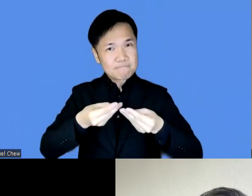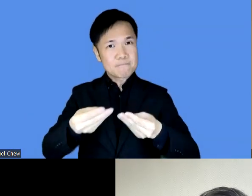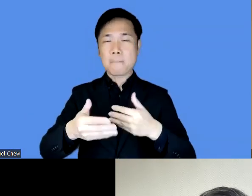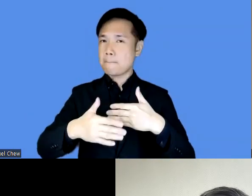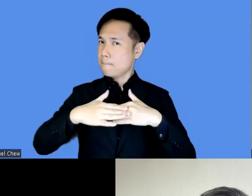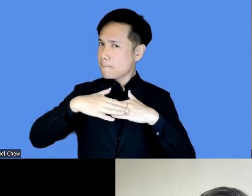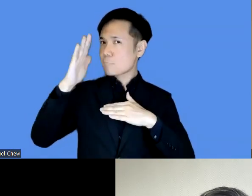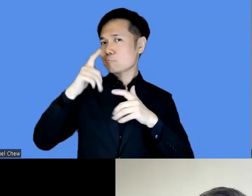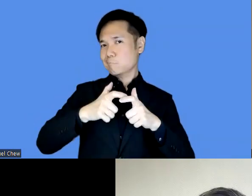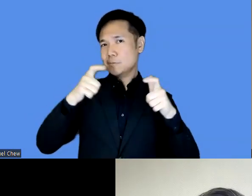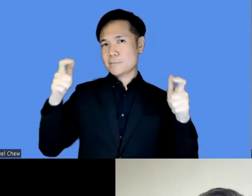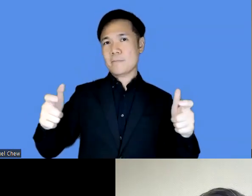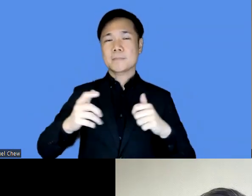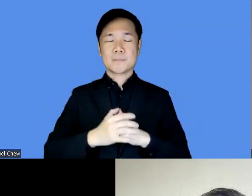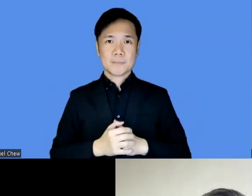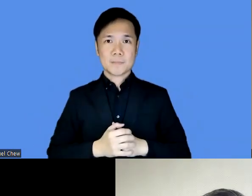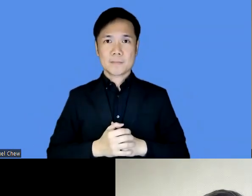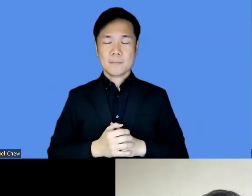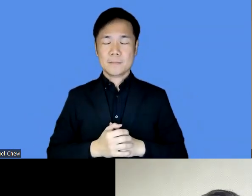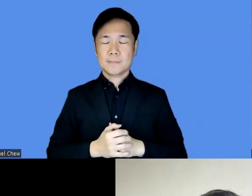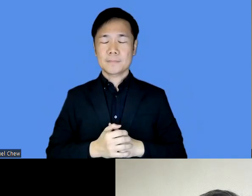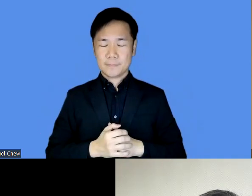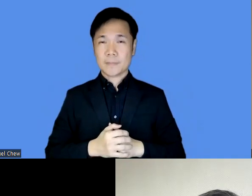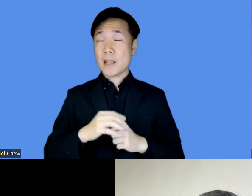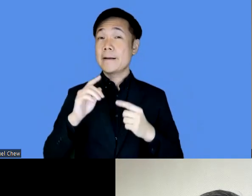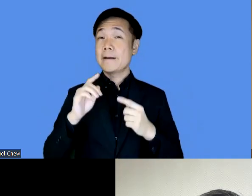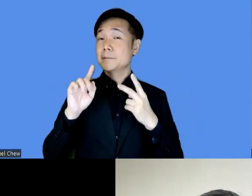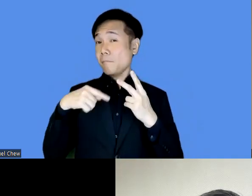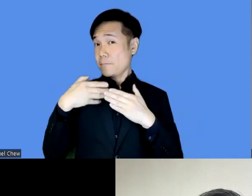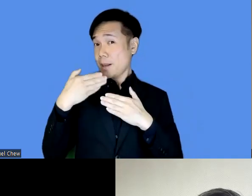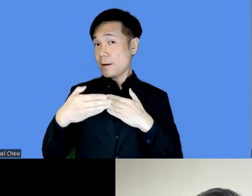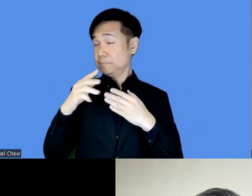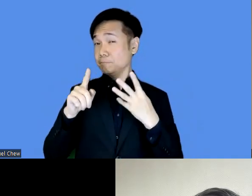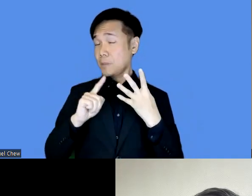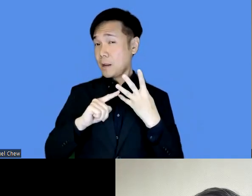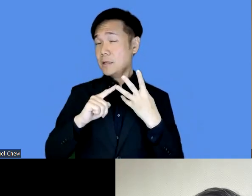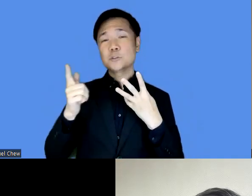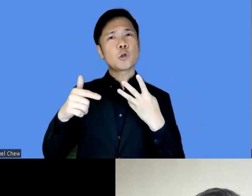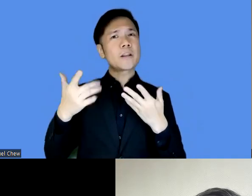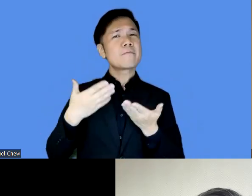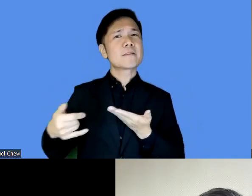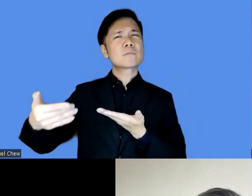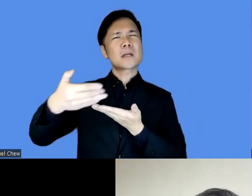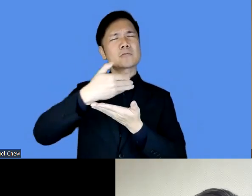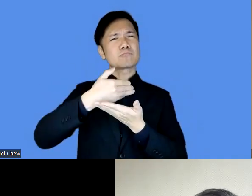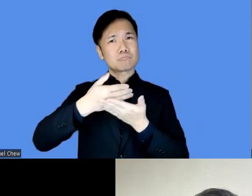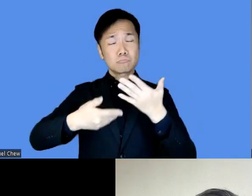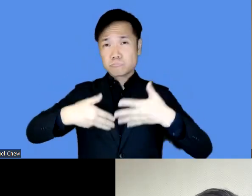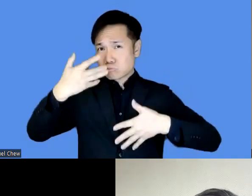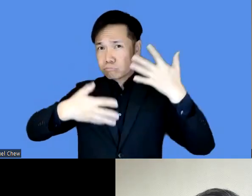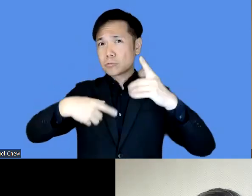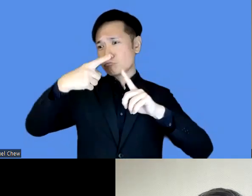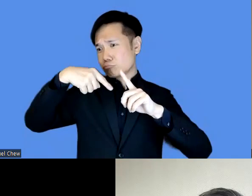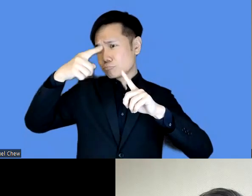standards of collecting data. China is a vast country. We have to collect country